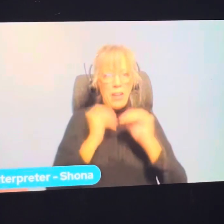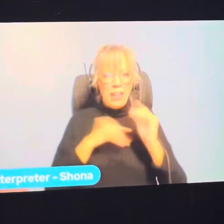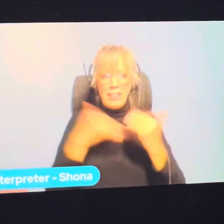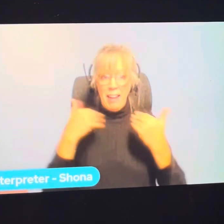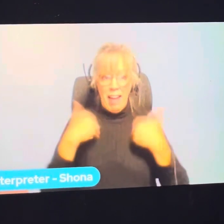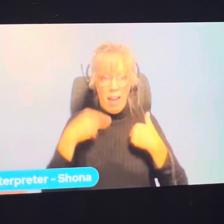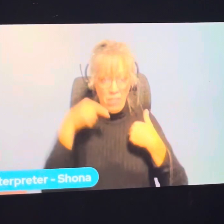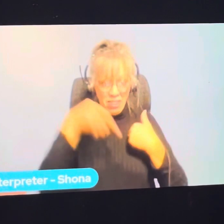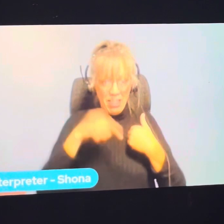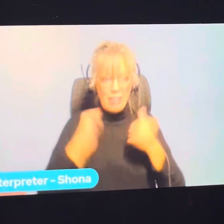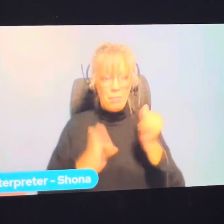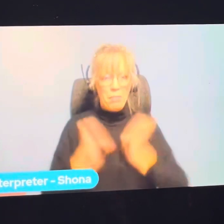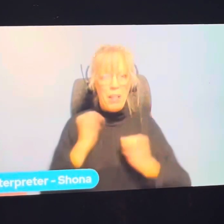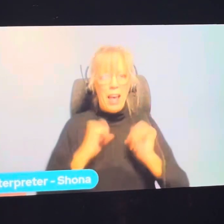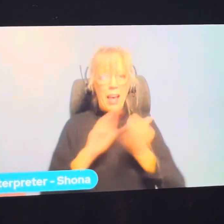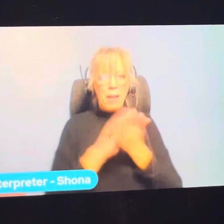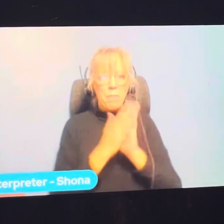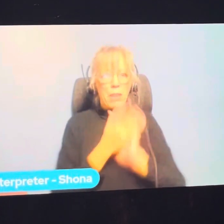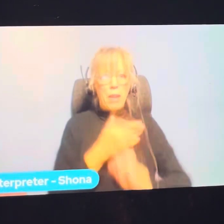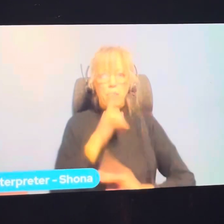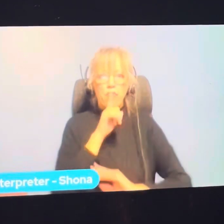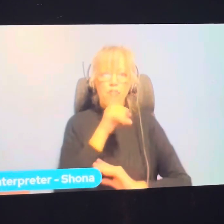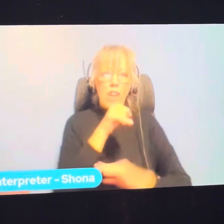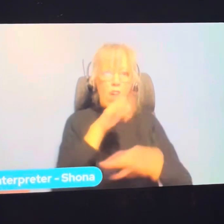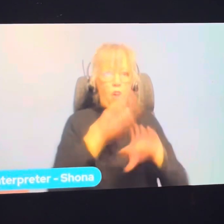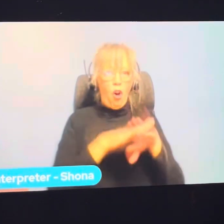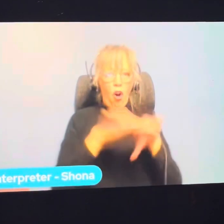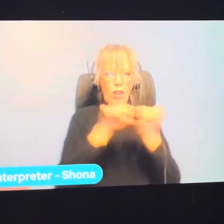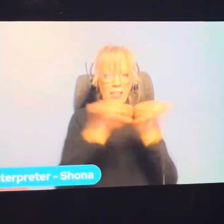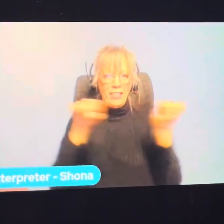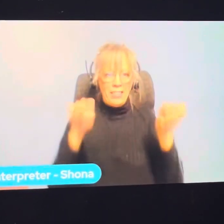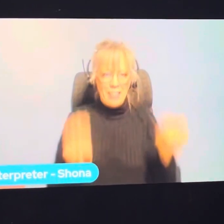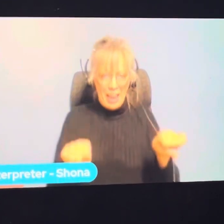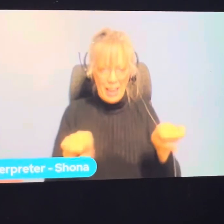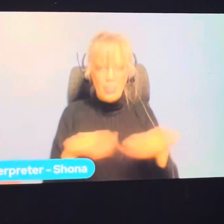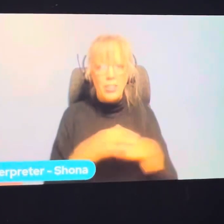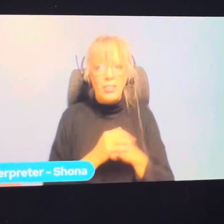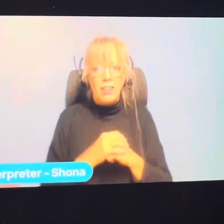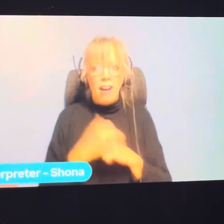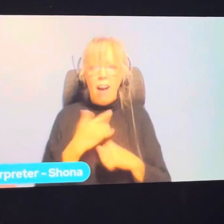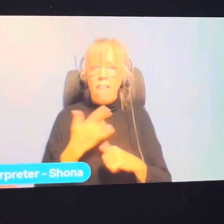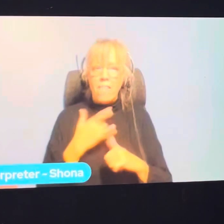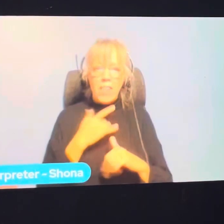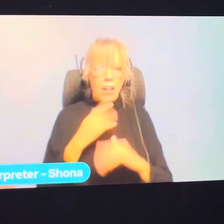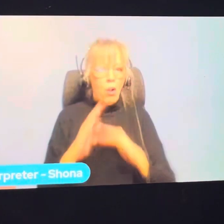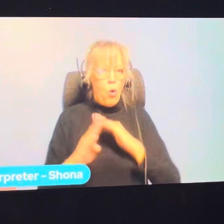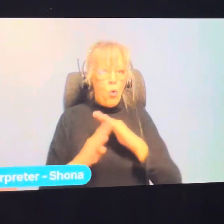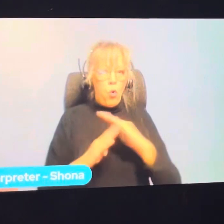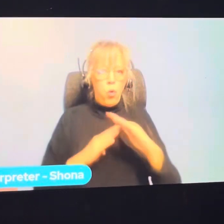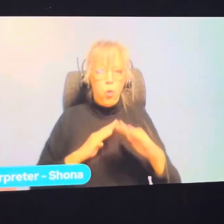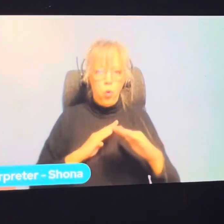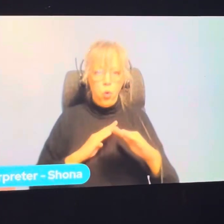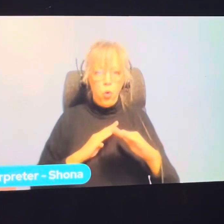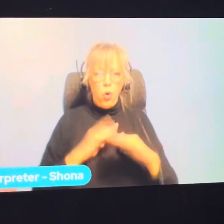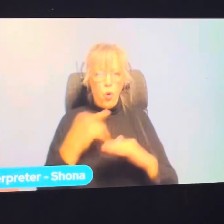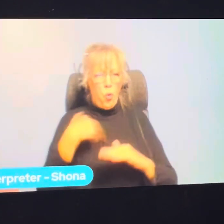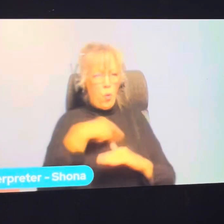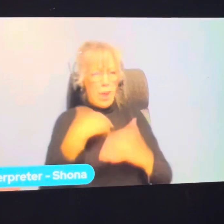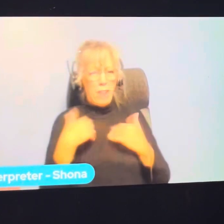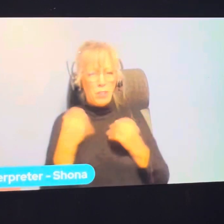I'm really overwhelmed and humbled to have won this award with Todd, when we are in the company of such great artists